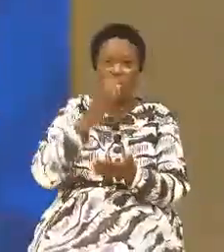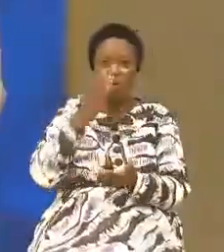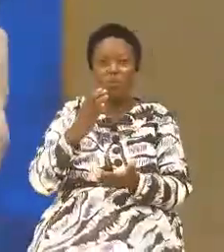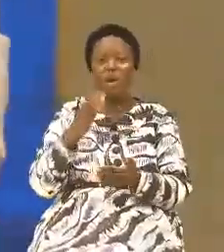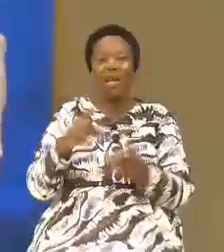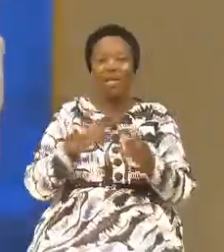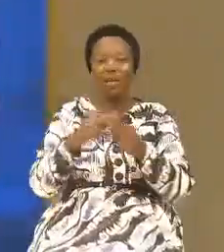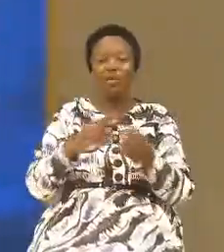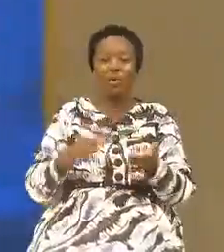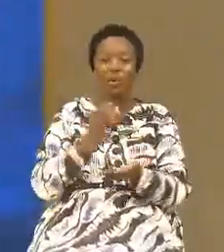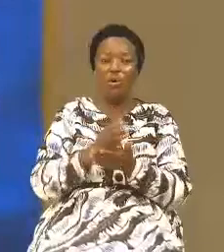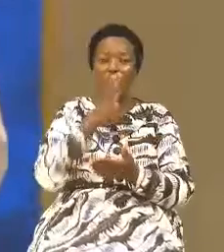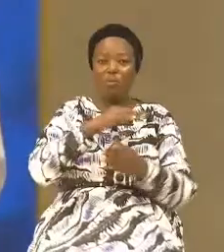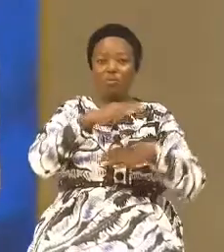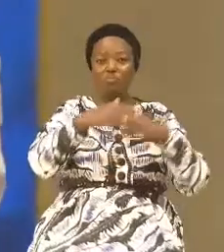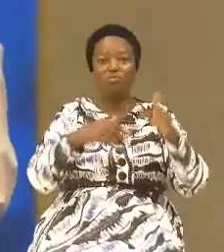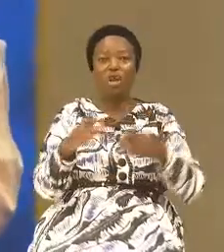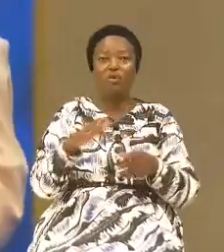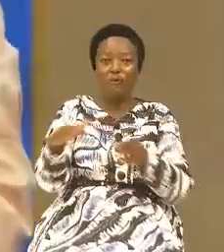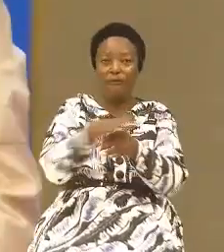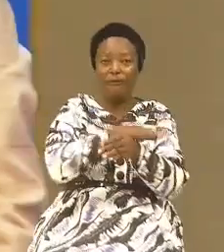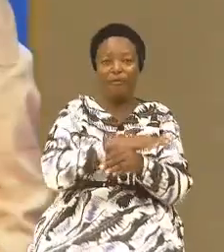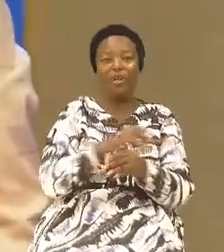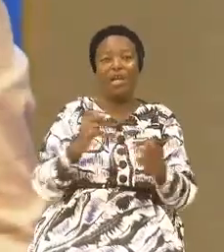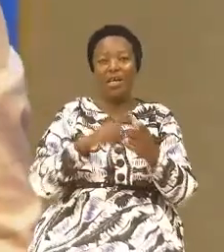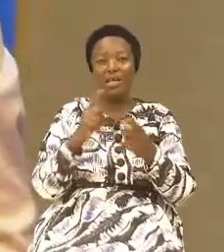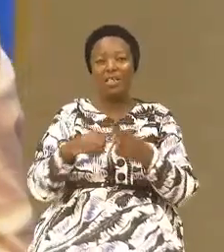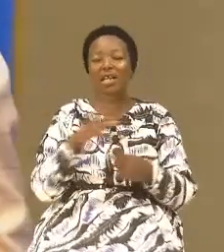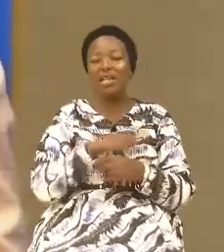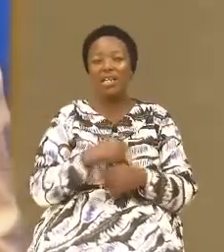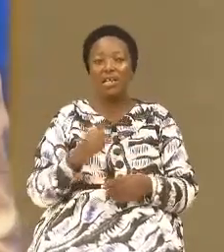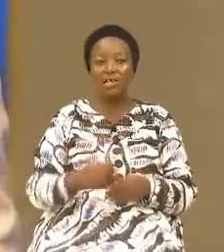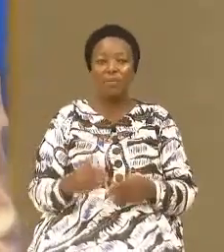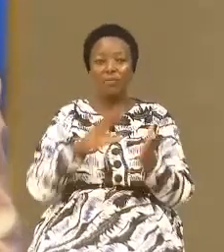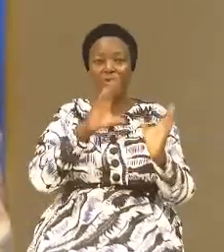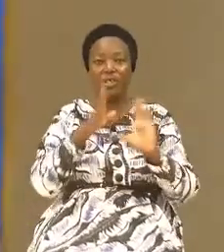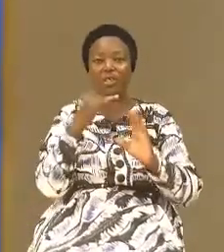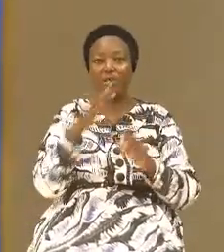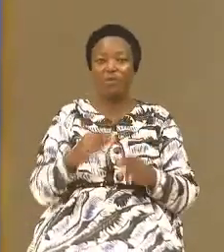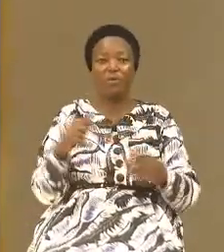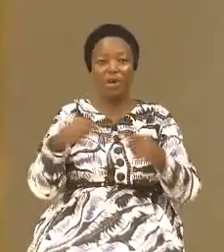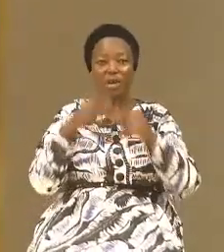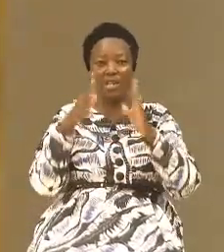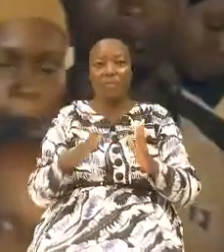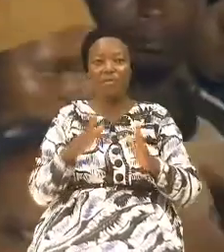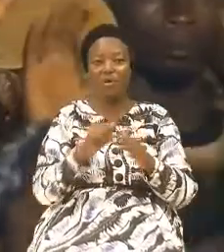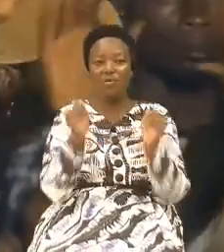you in the presence of your enemies. He will tie your enemies down.